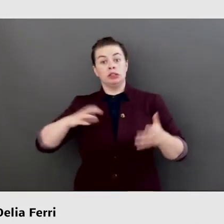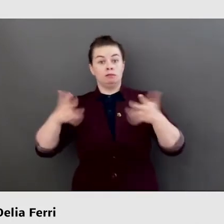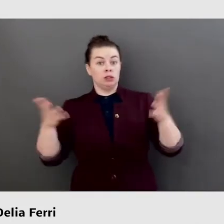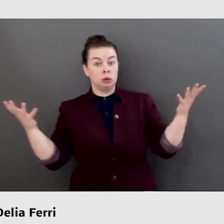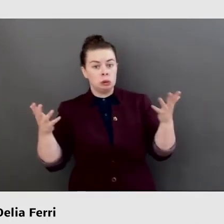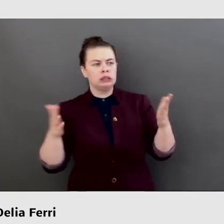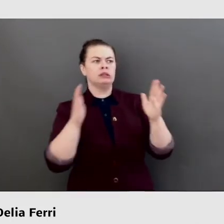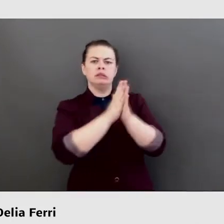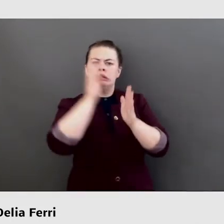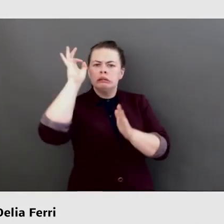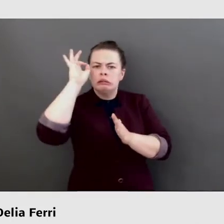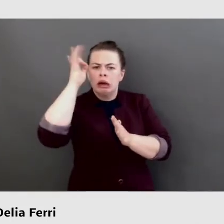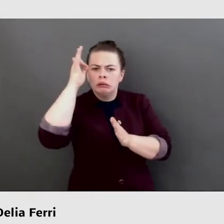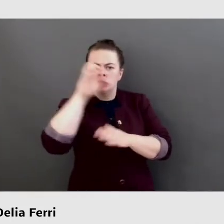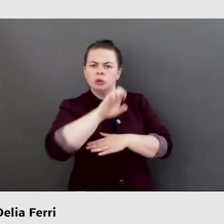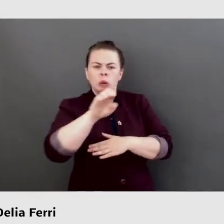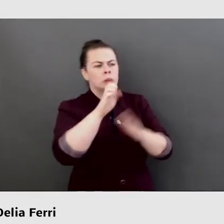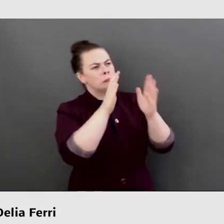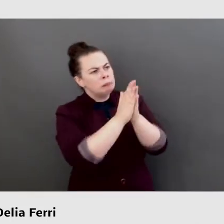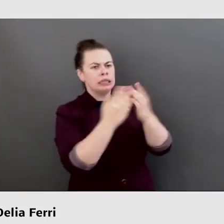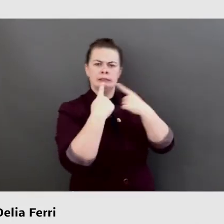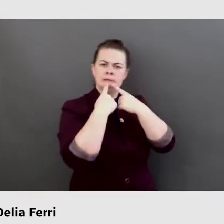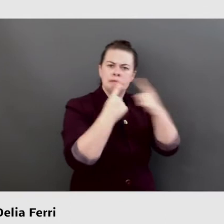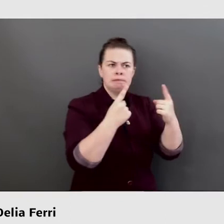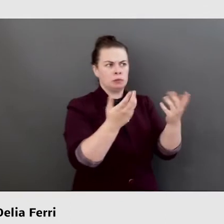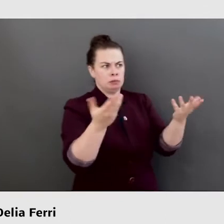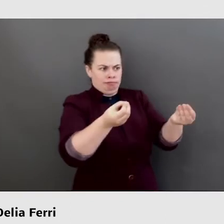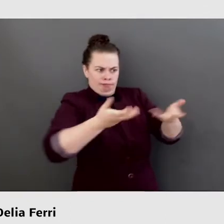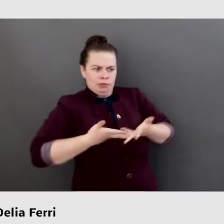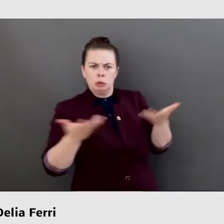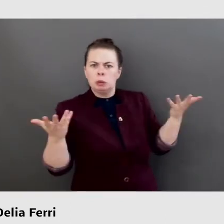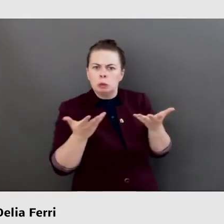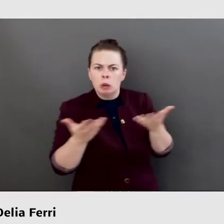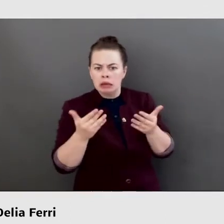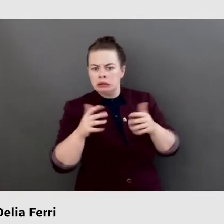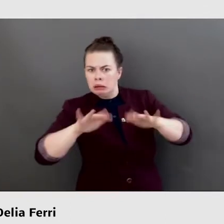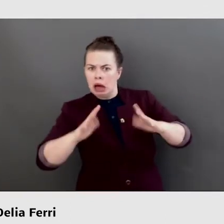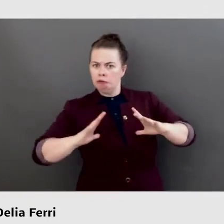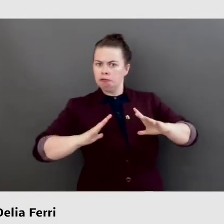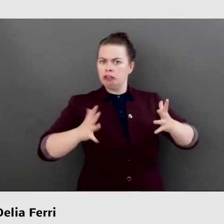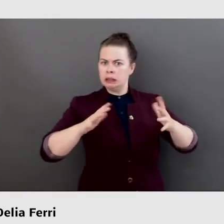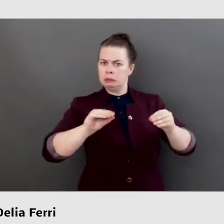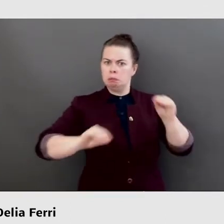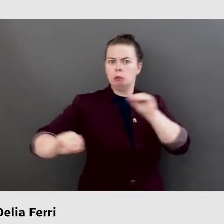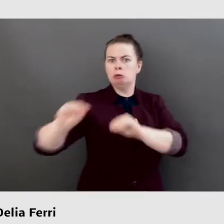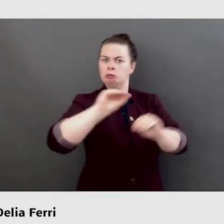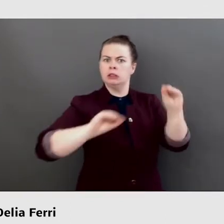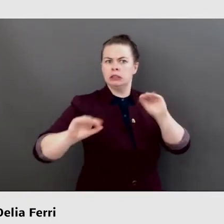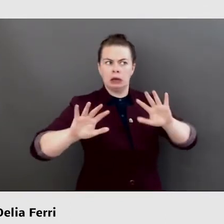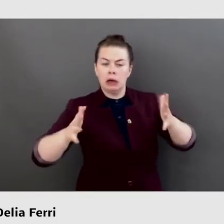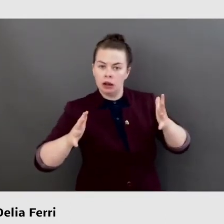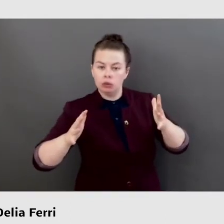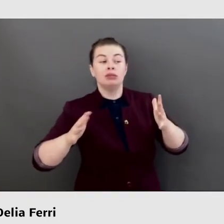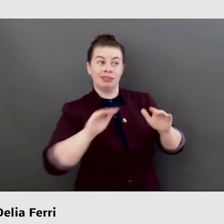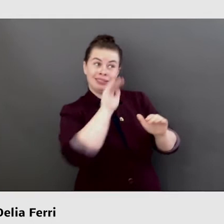a Council recommendation. This was issued on the 4th of September 2020, and hopefully it will be passed